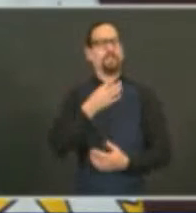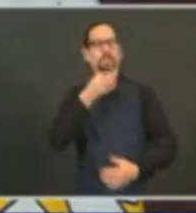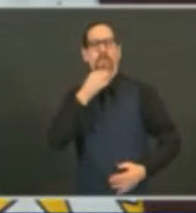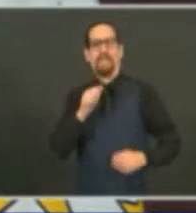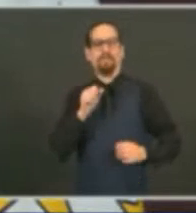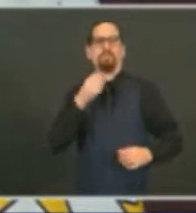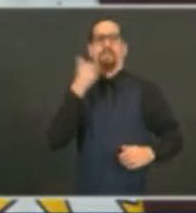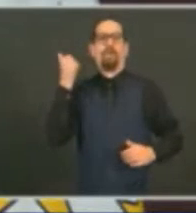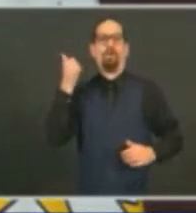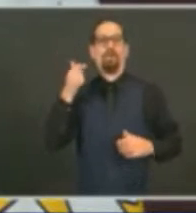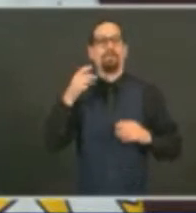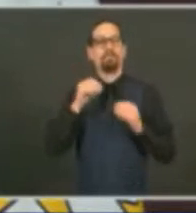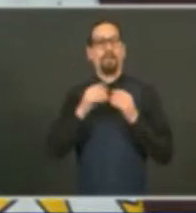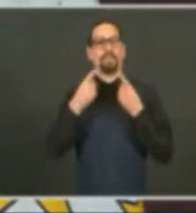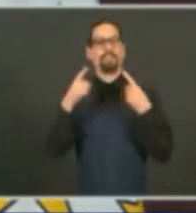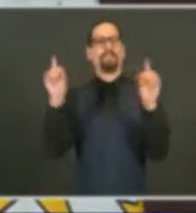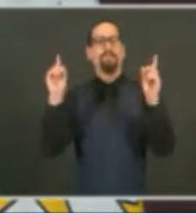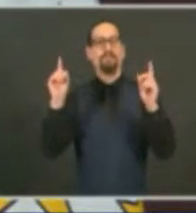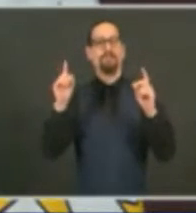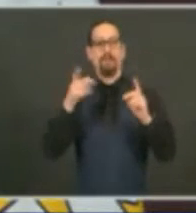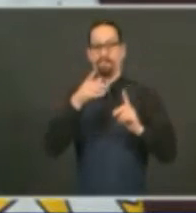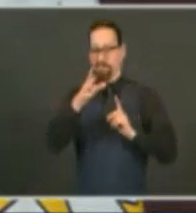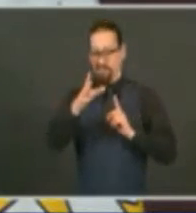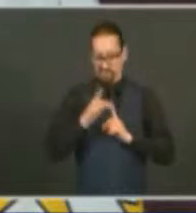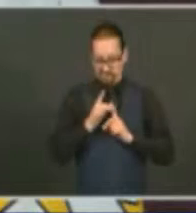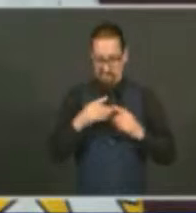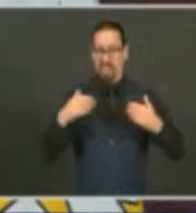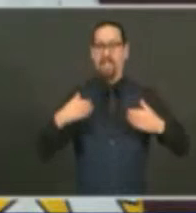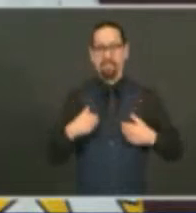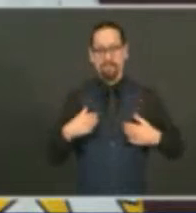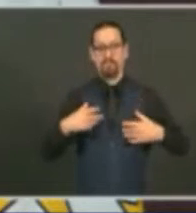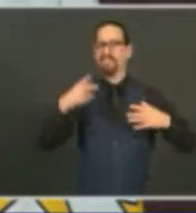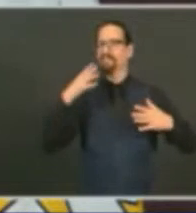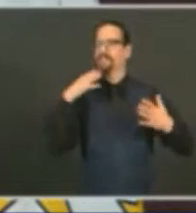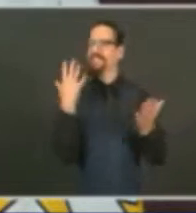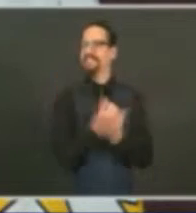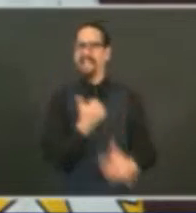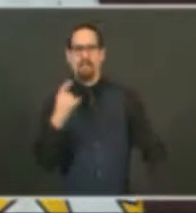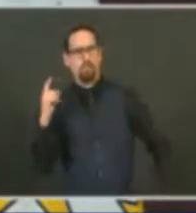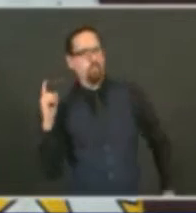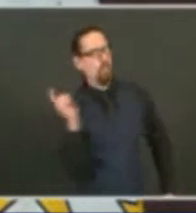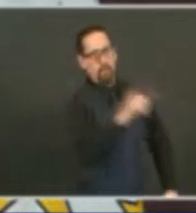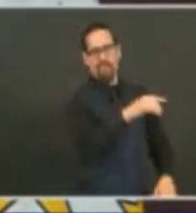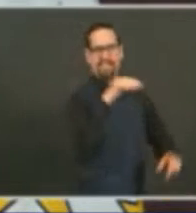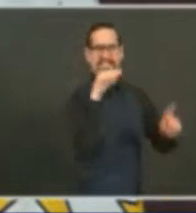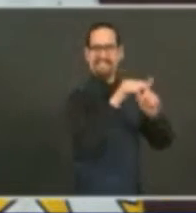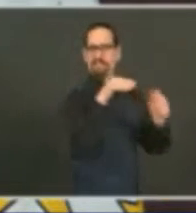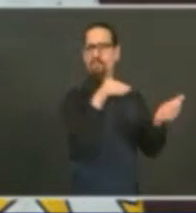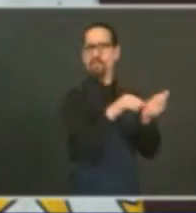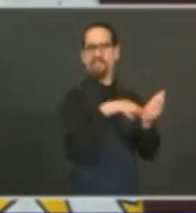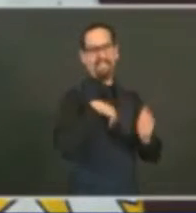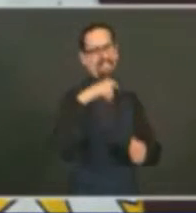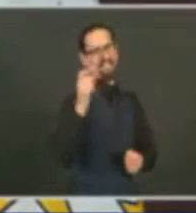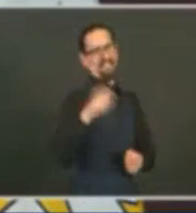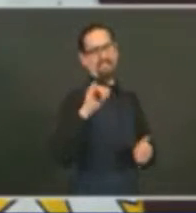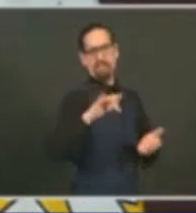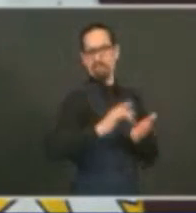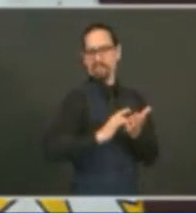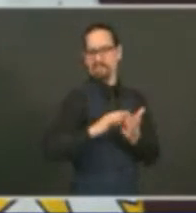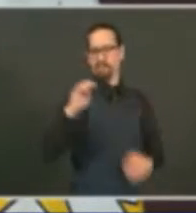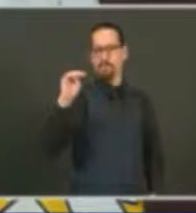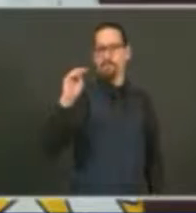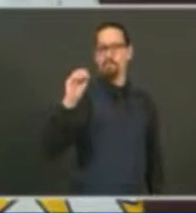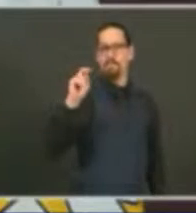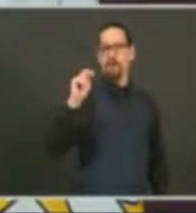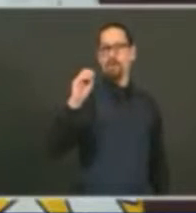a positive test for COVID-19. So I'll just finish with saying we know our vaccines are on the horizon.